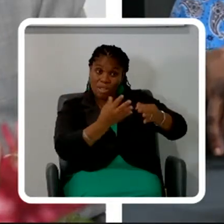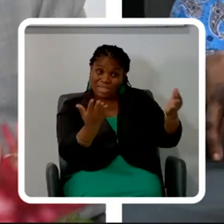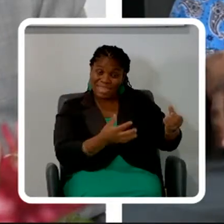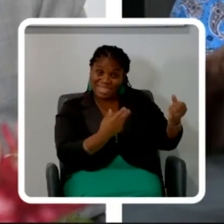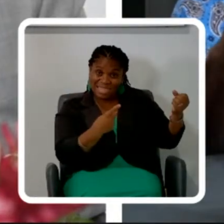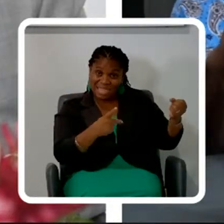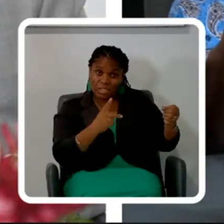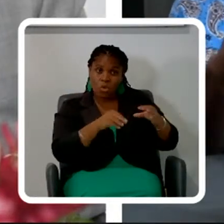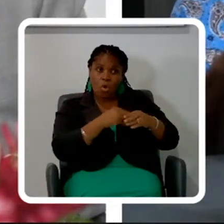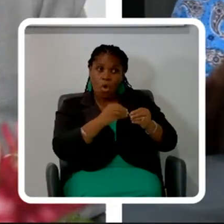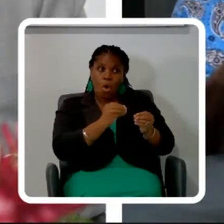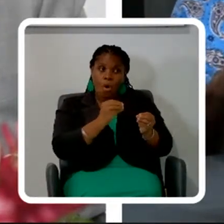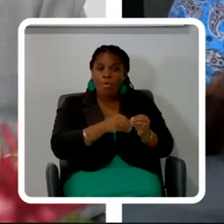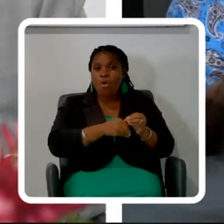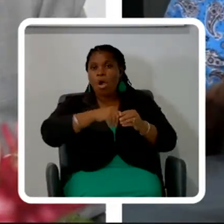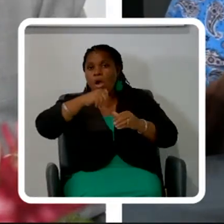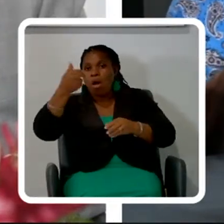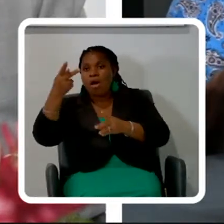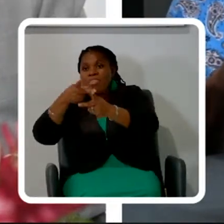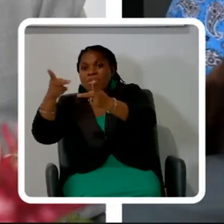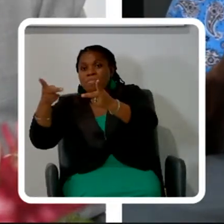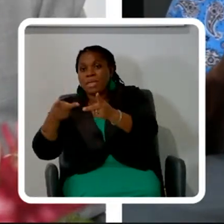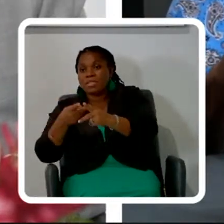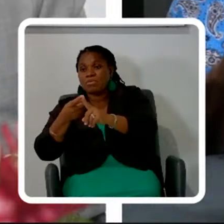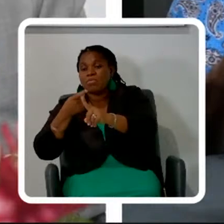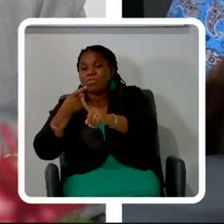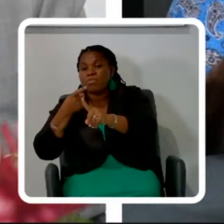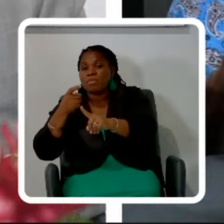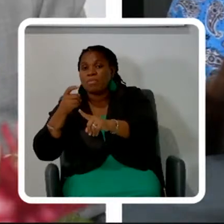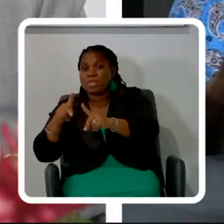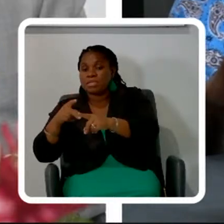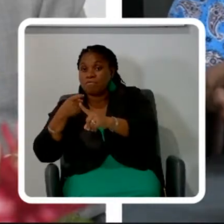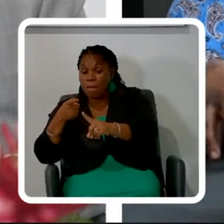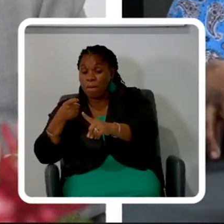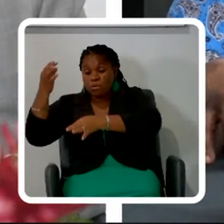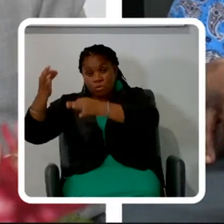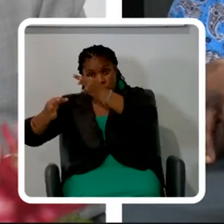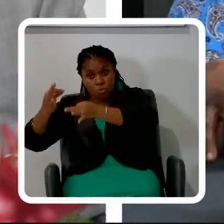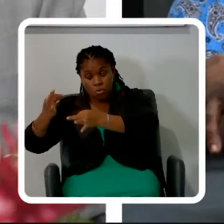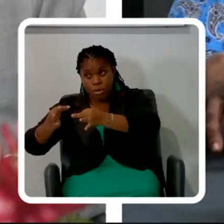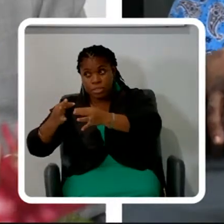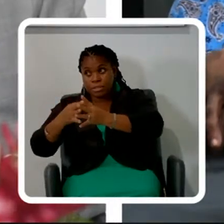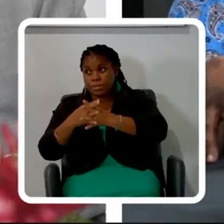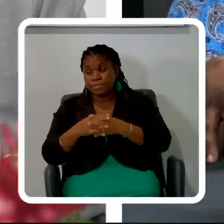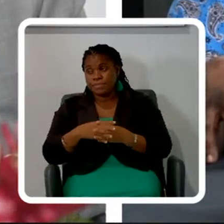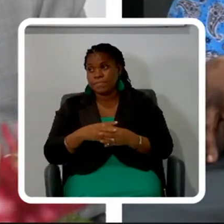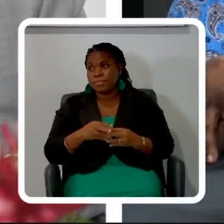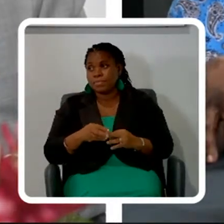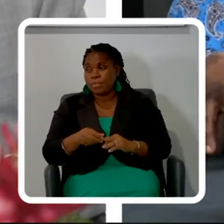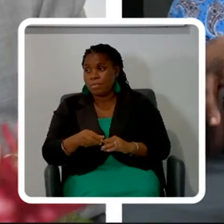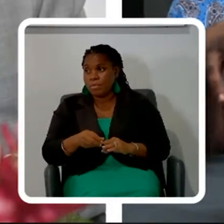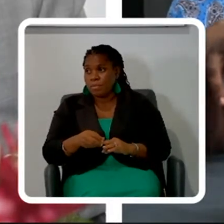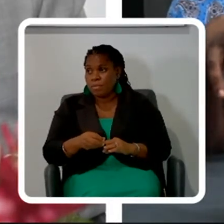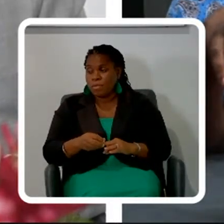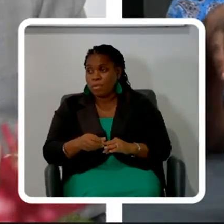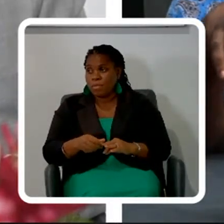there any plans? And also given the fact that in China, dual citizenship is illegal,